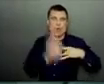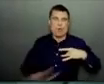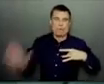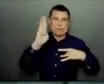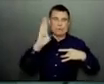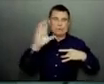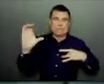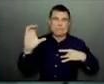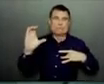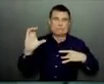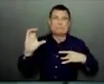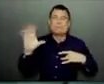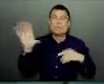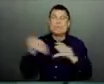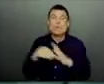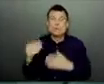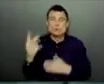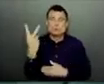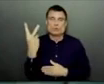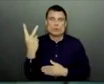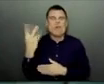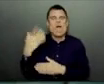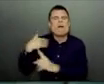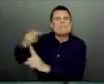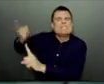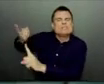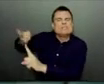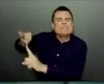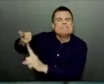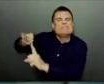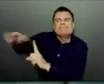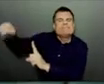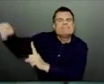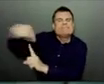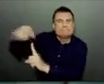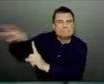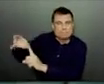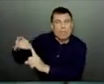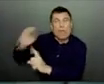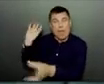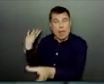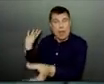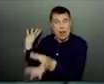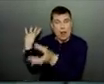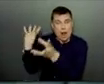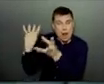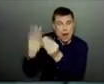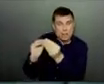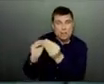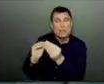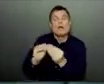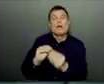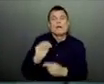epidemiologically linked cases, bringing our total number of cases of COVID-19 to 51